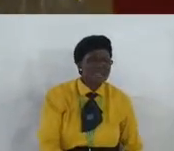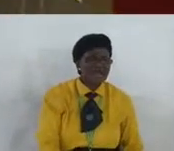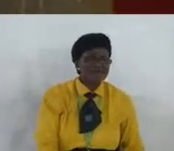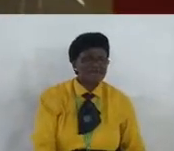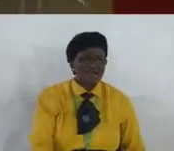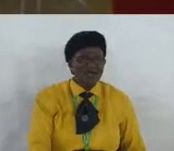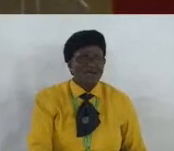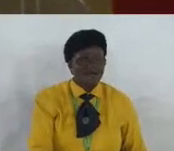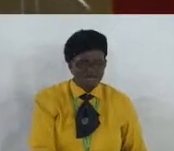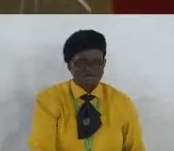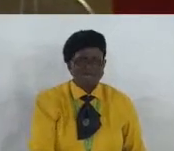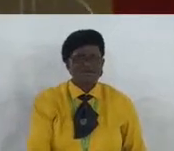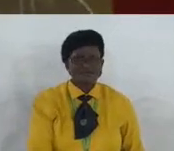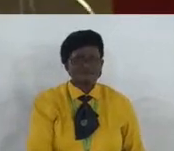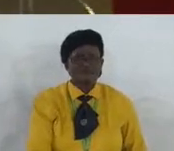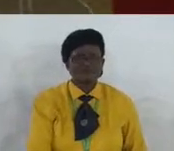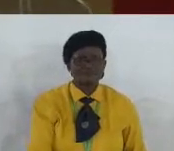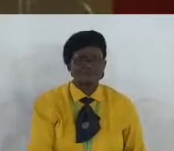Do you know?